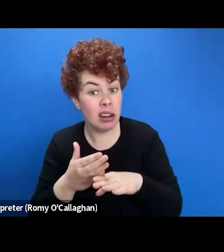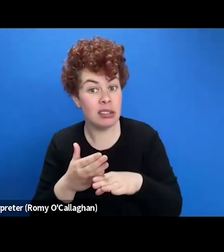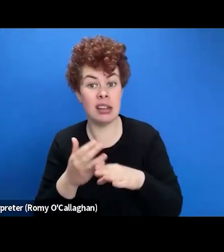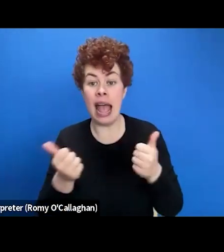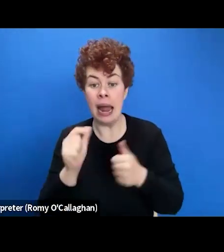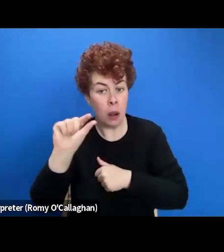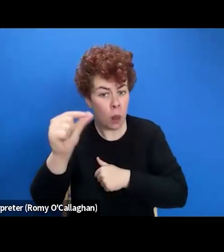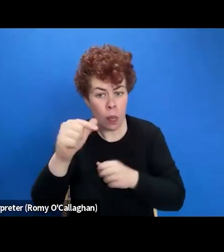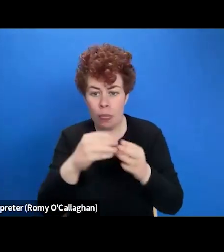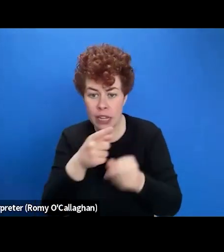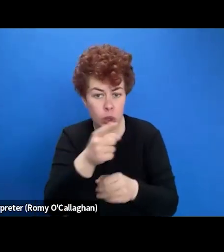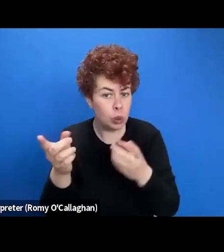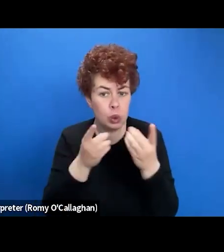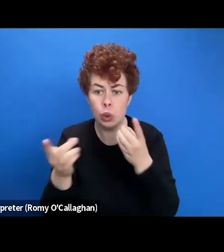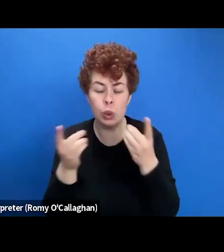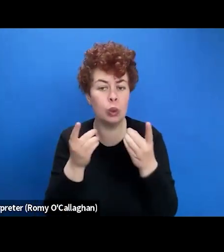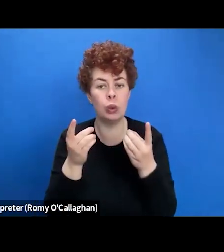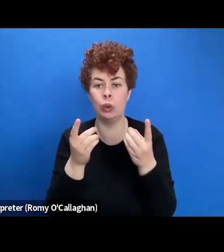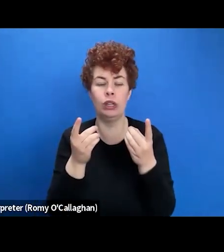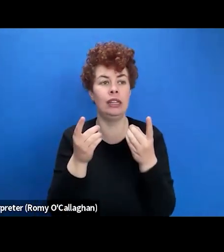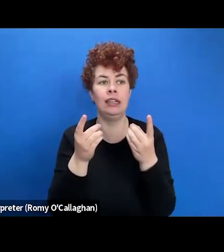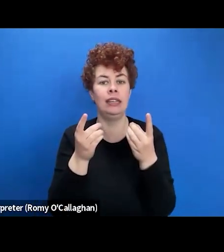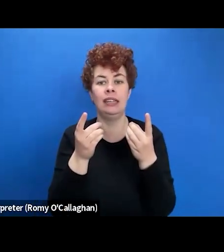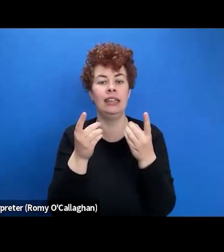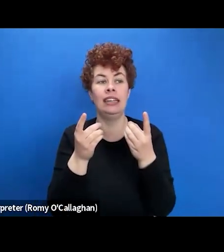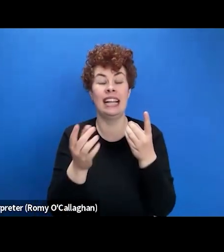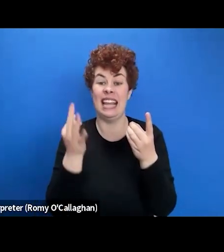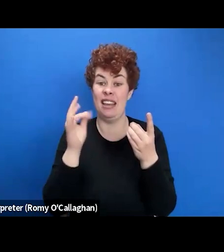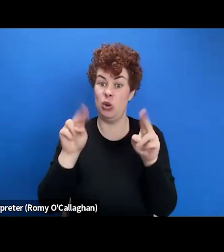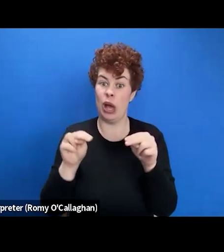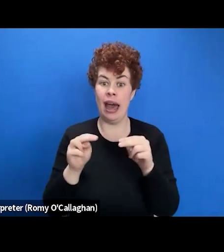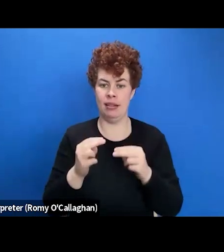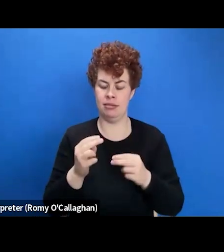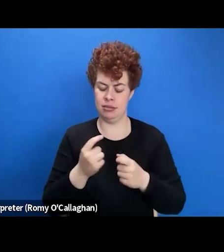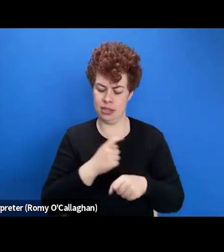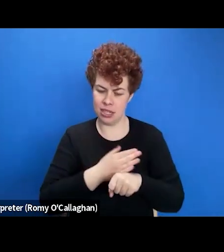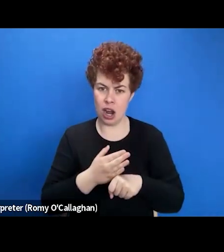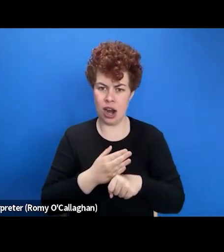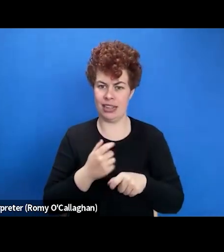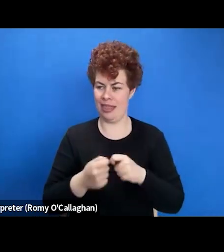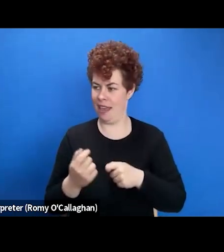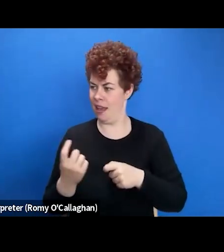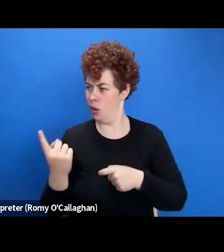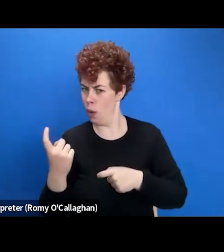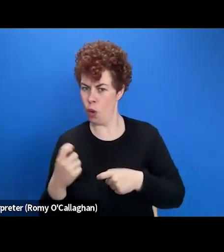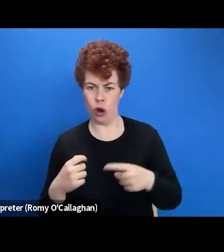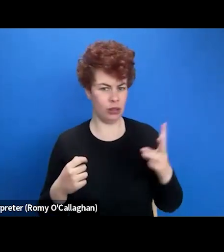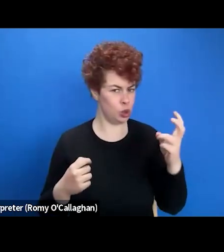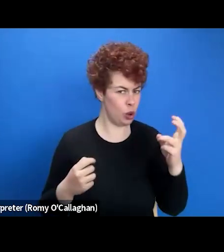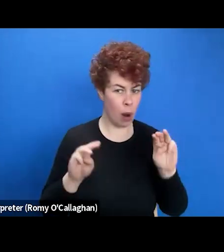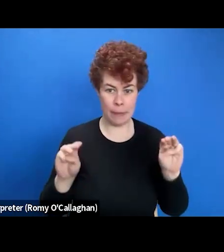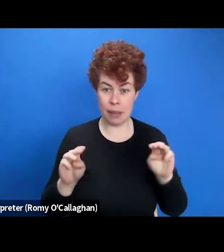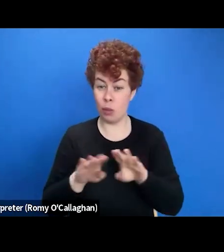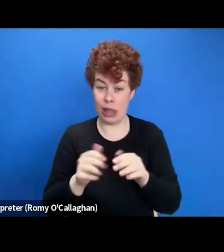small thing you can do, and it's almost, I think, if you can light fire and if you can bring one or two more people on board with any action you do, well,